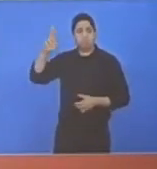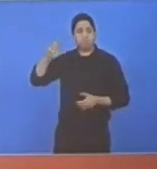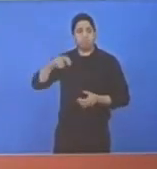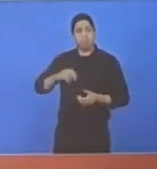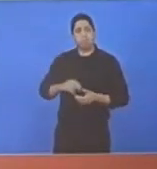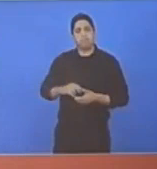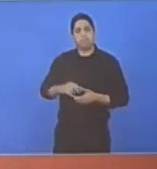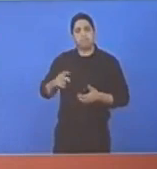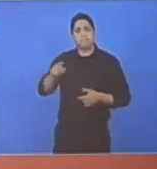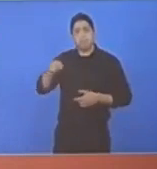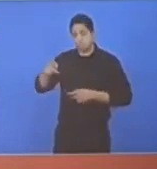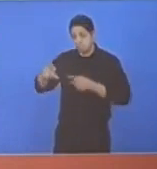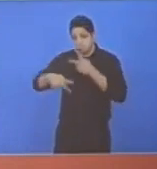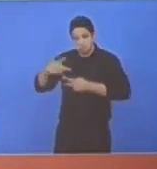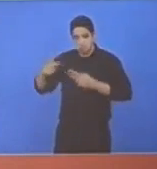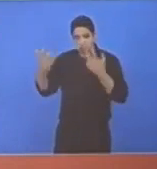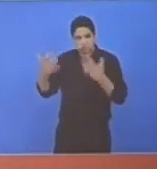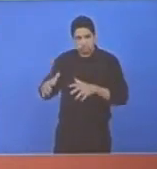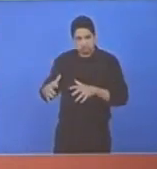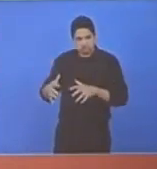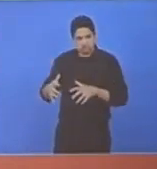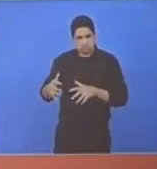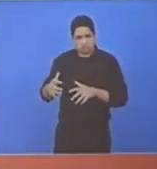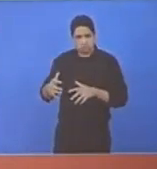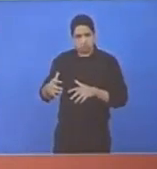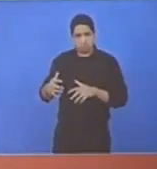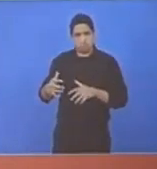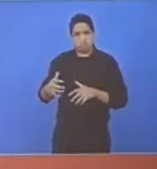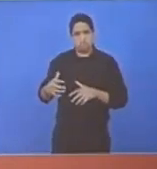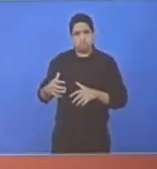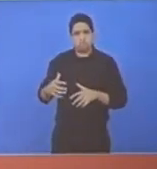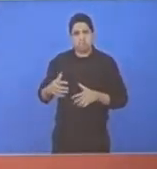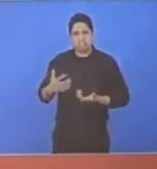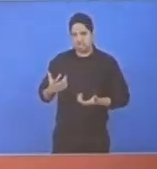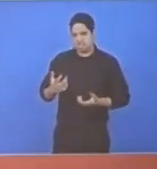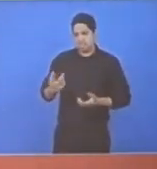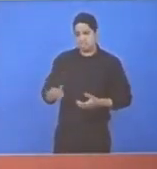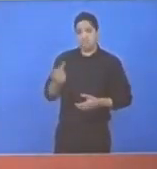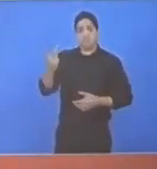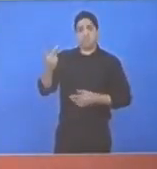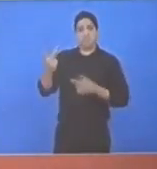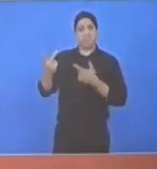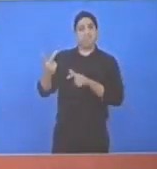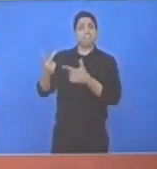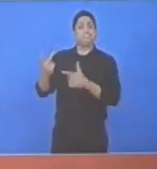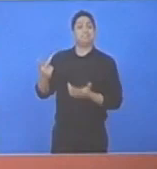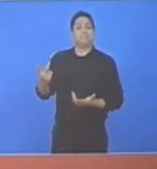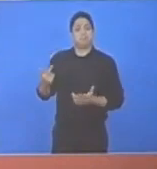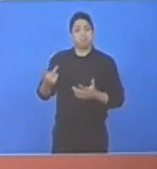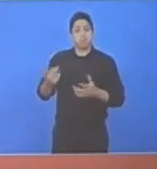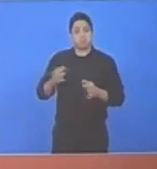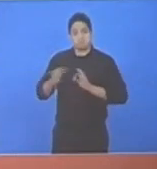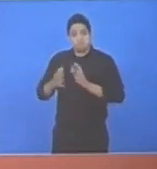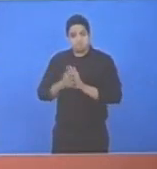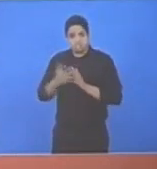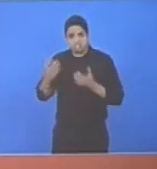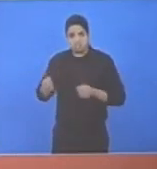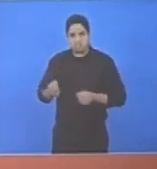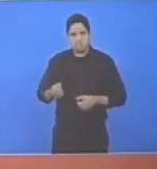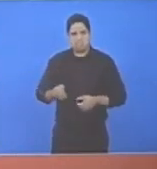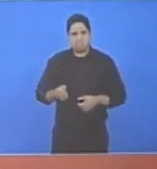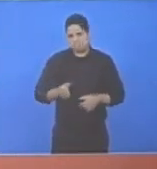name, and the people deviate from this purpose. They didn't care about God's